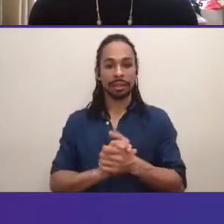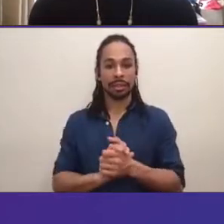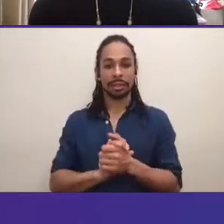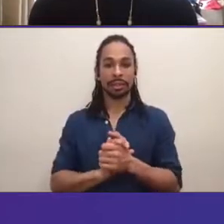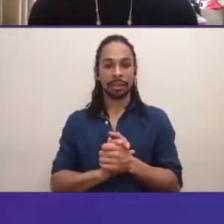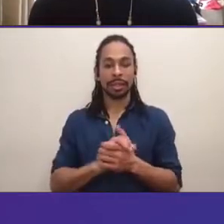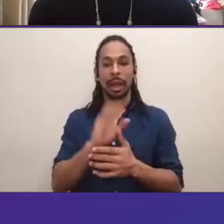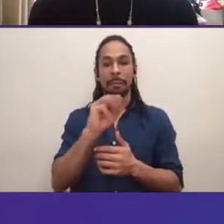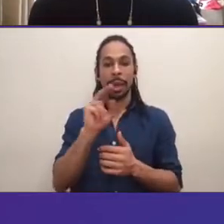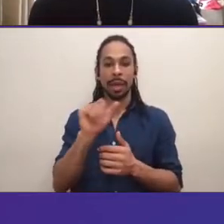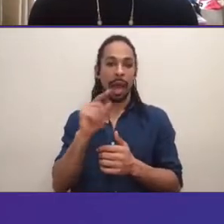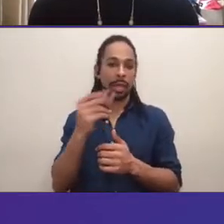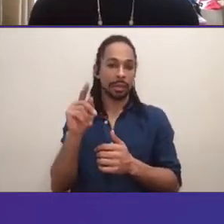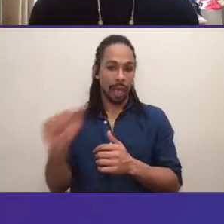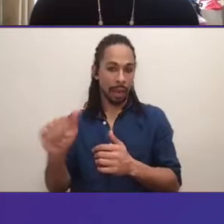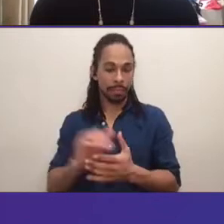Manhattan.